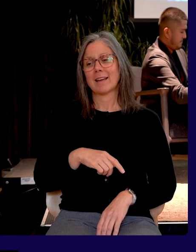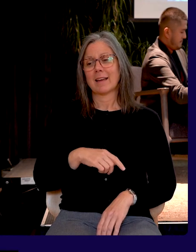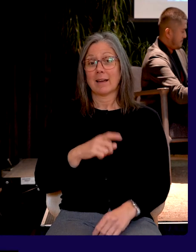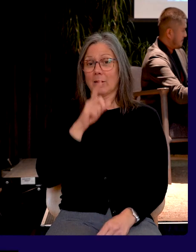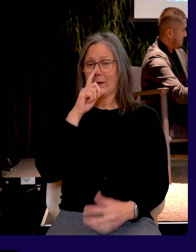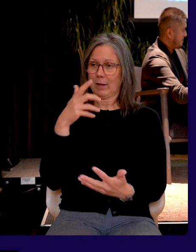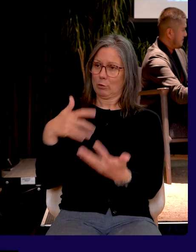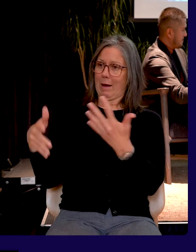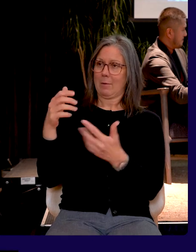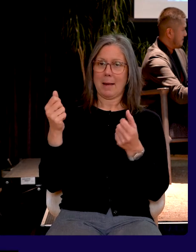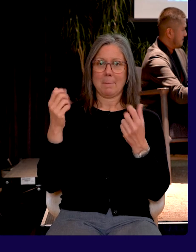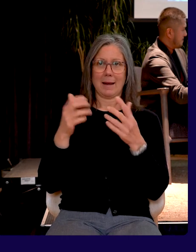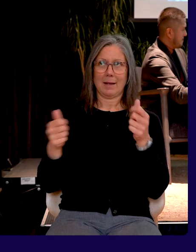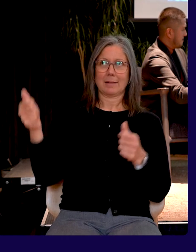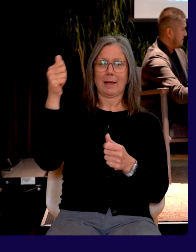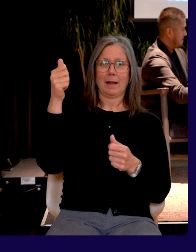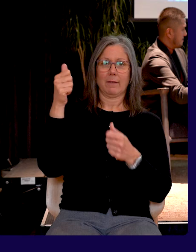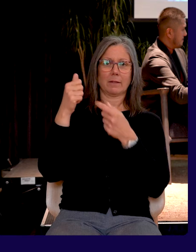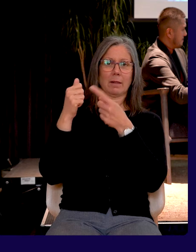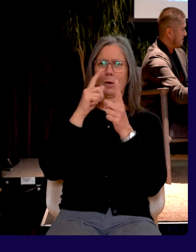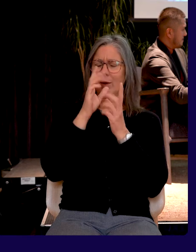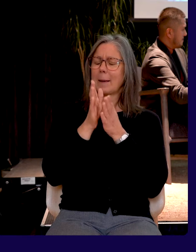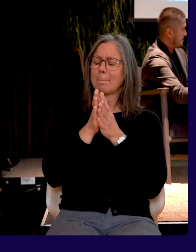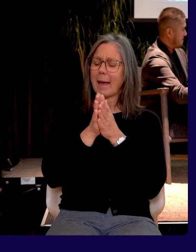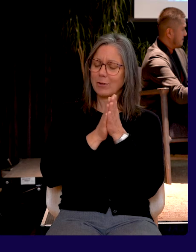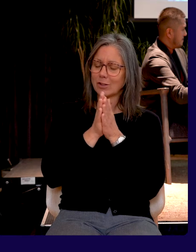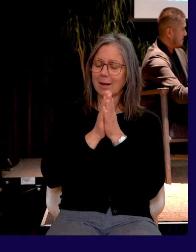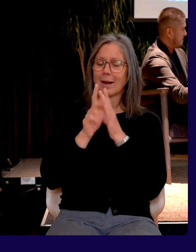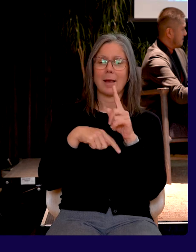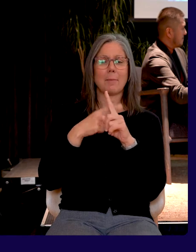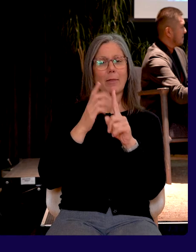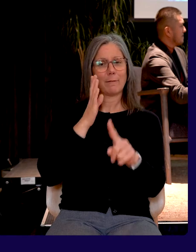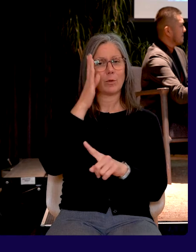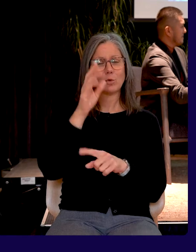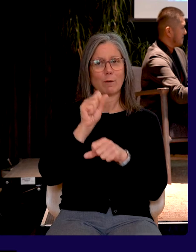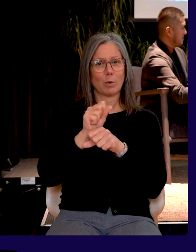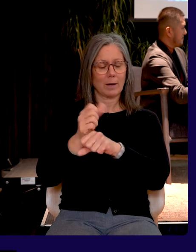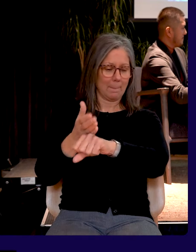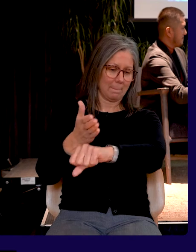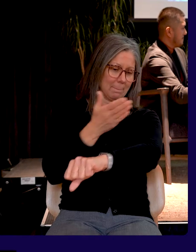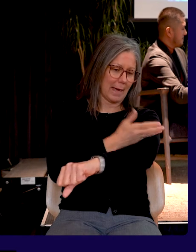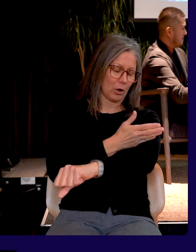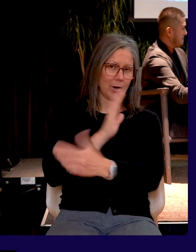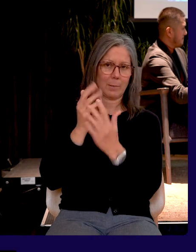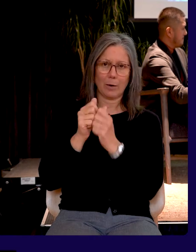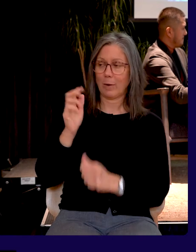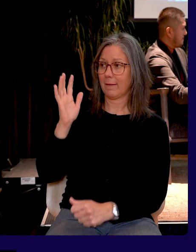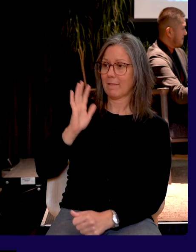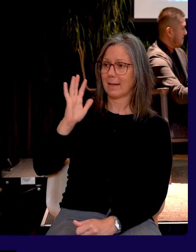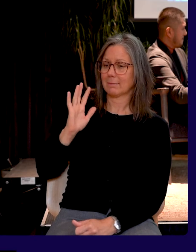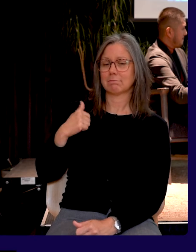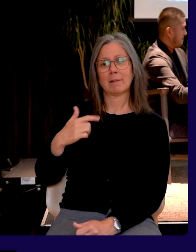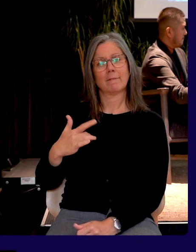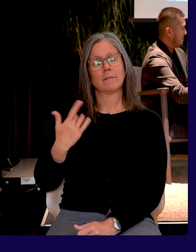being surrounded by so many executives who are so passionate about making the future of work better than the past. I find